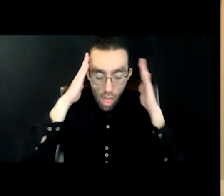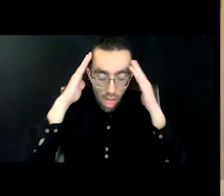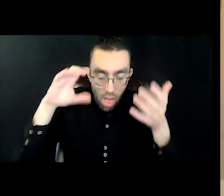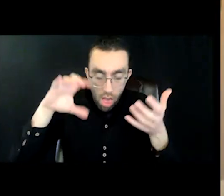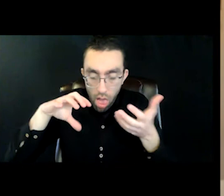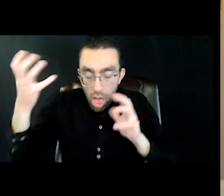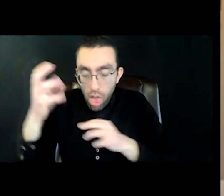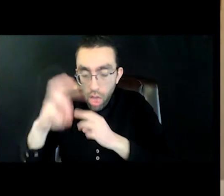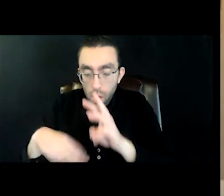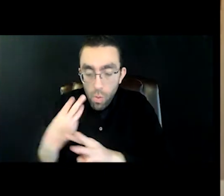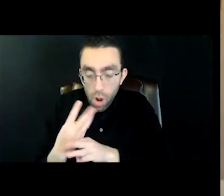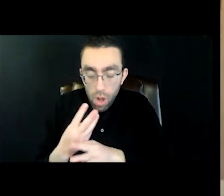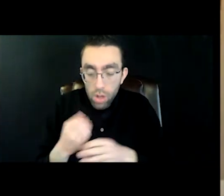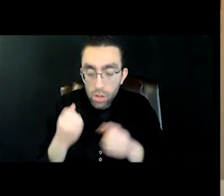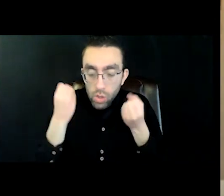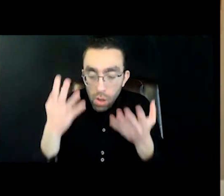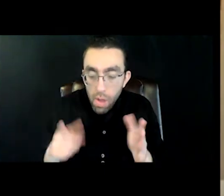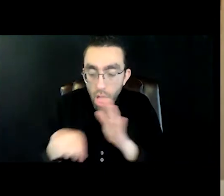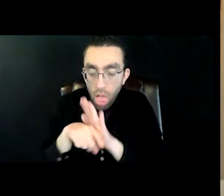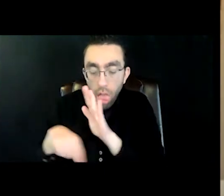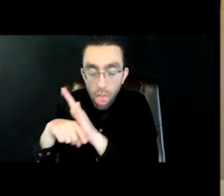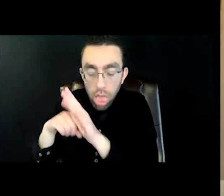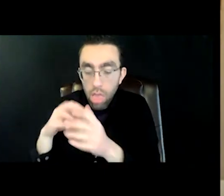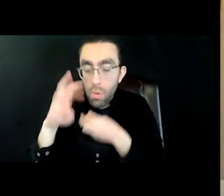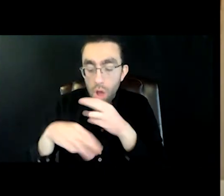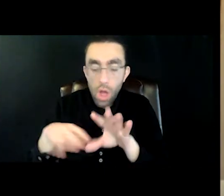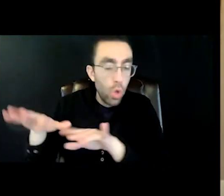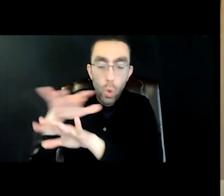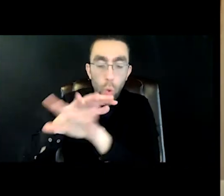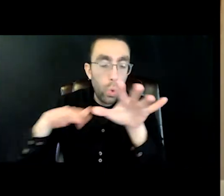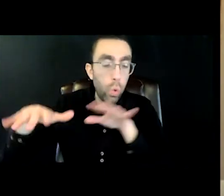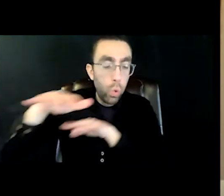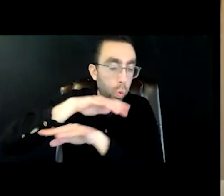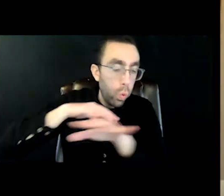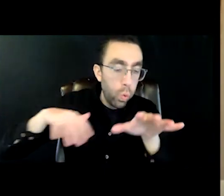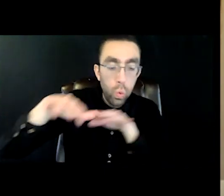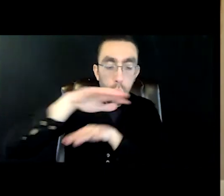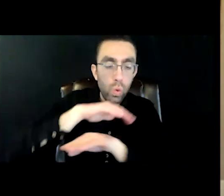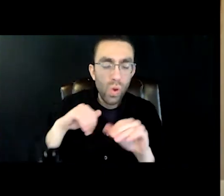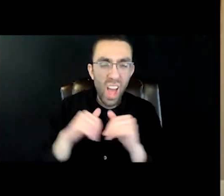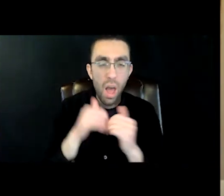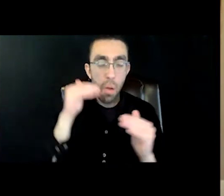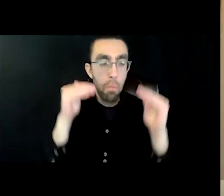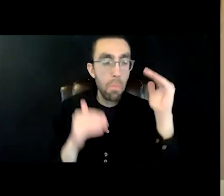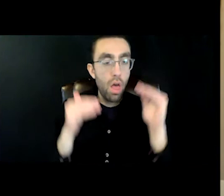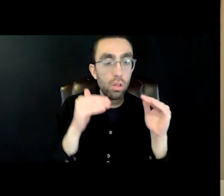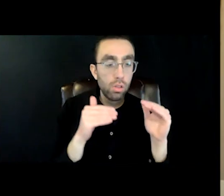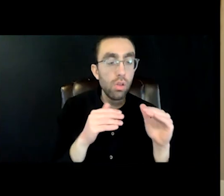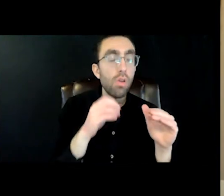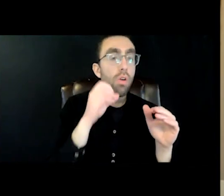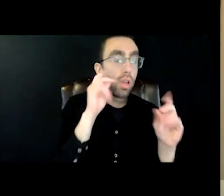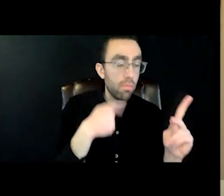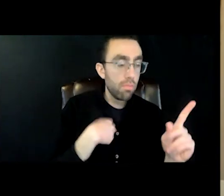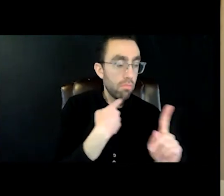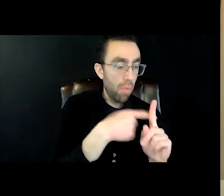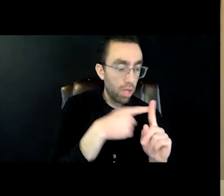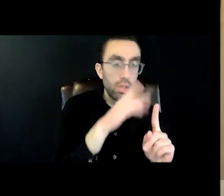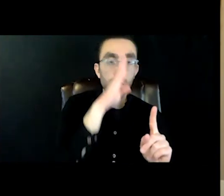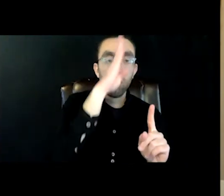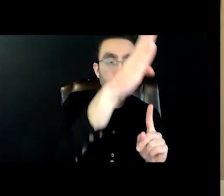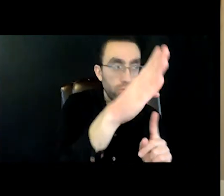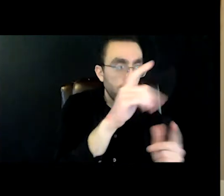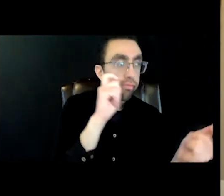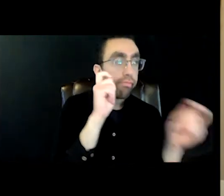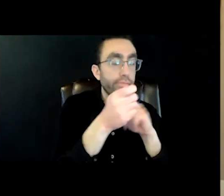can, any of our speakers feel excited to jump